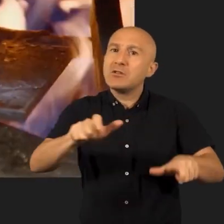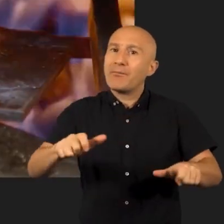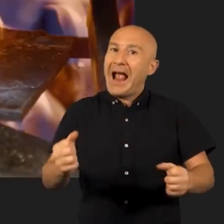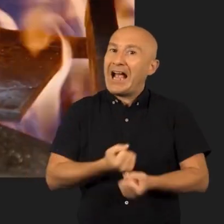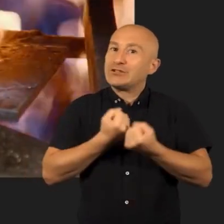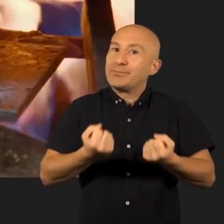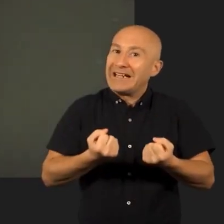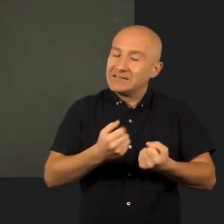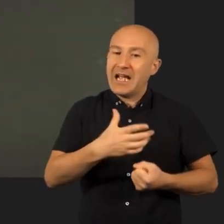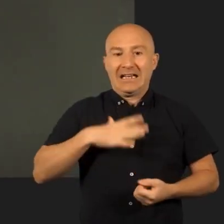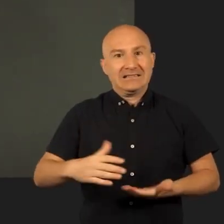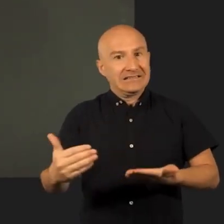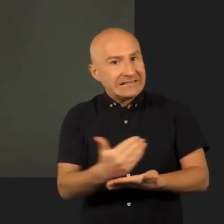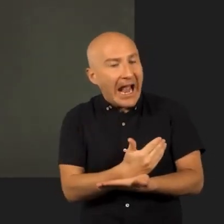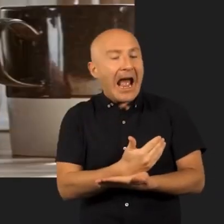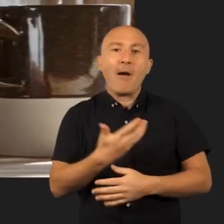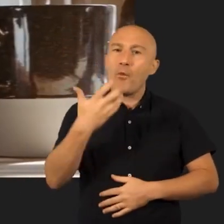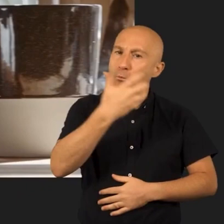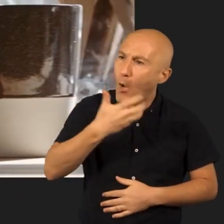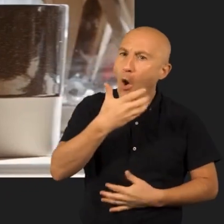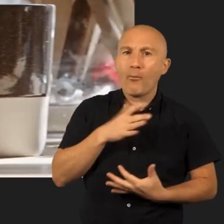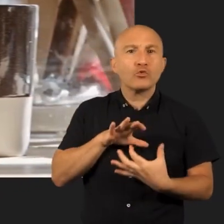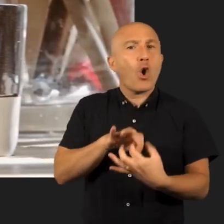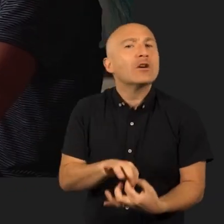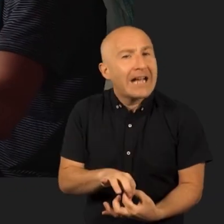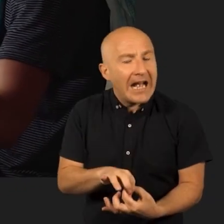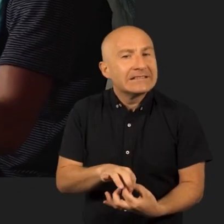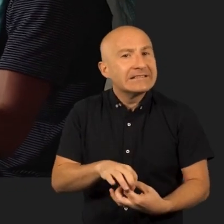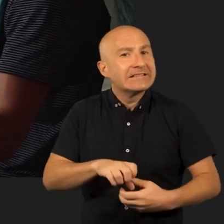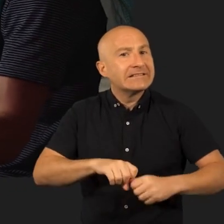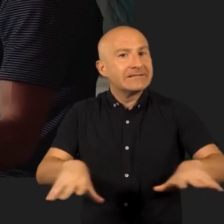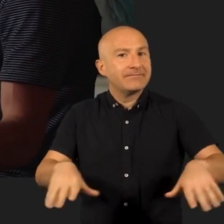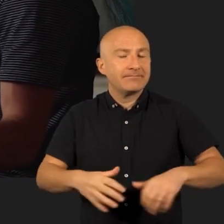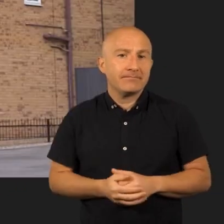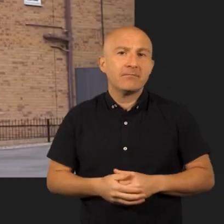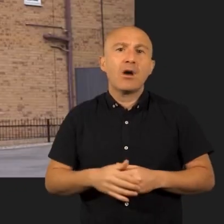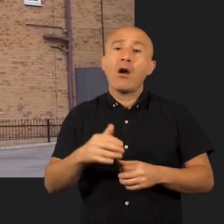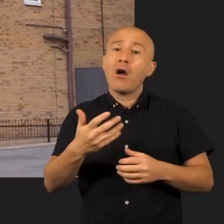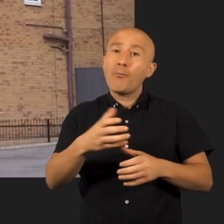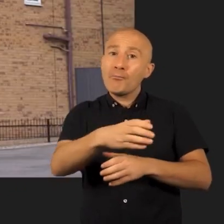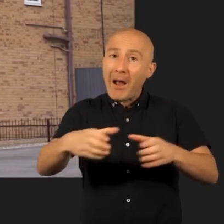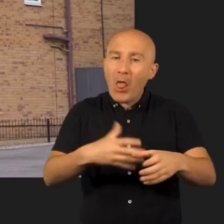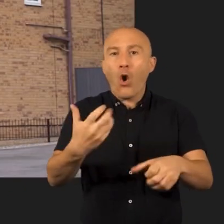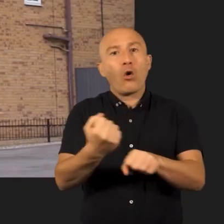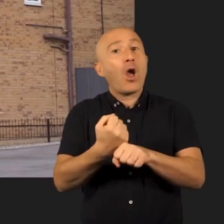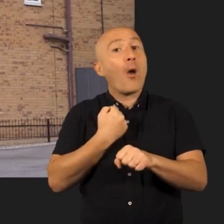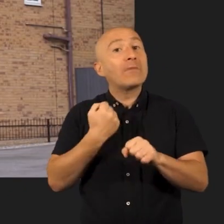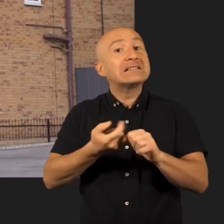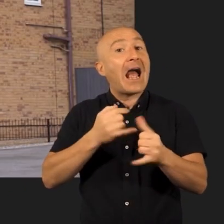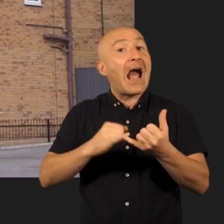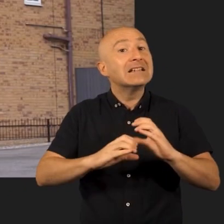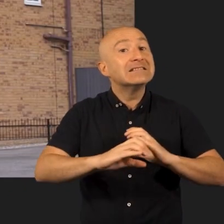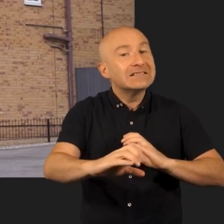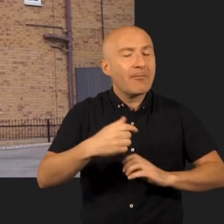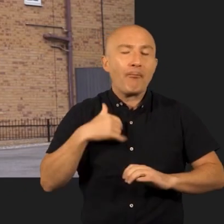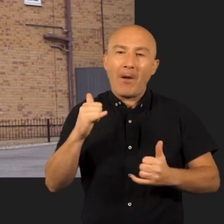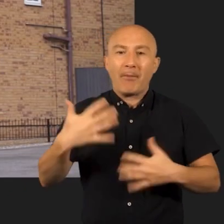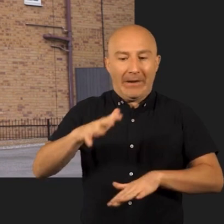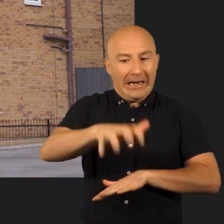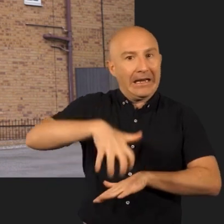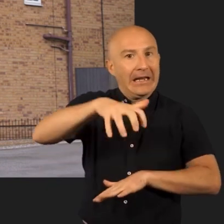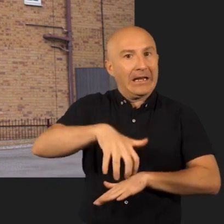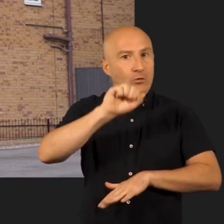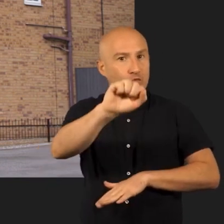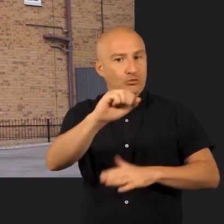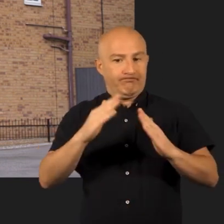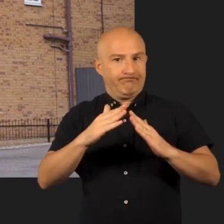our customers with the energy they need to stay safe, warm and connected. To replace or repair our gas pipes, we may have had to